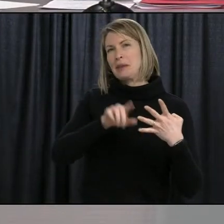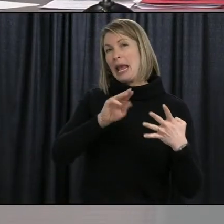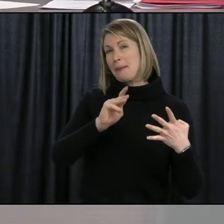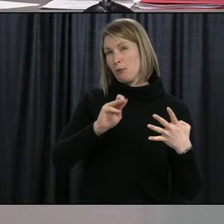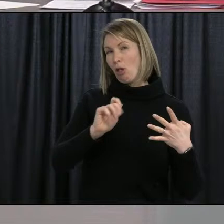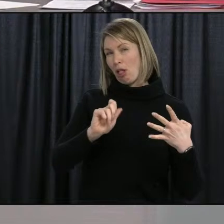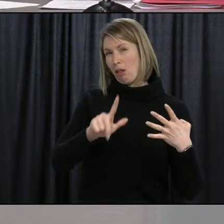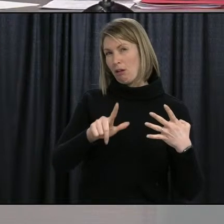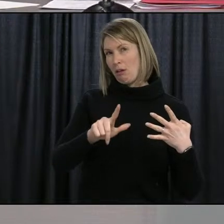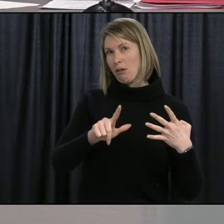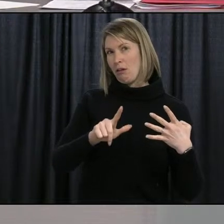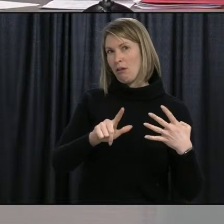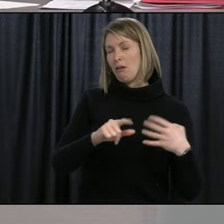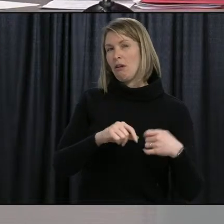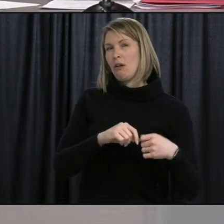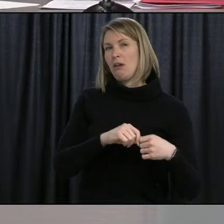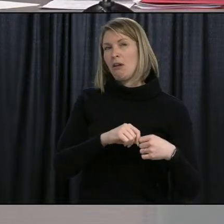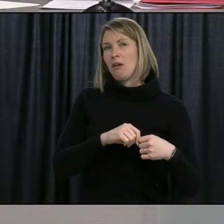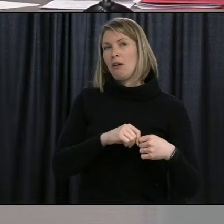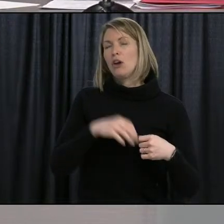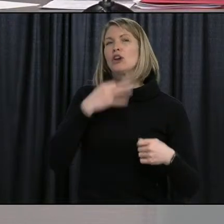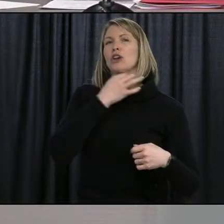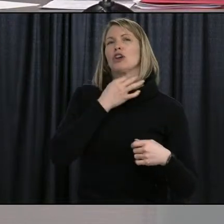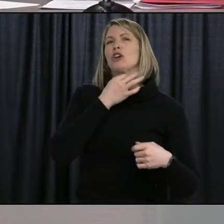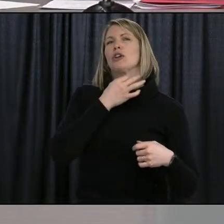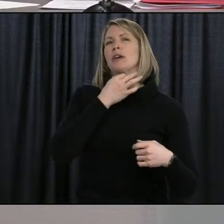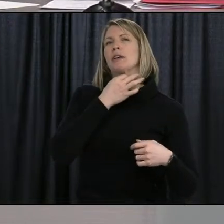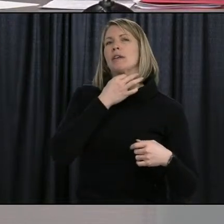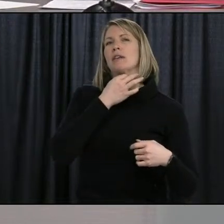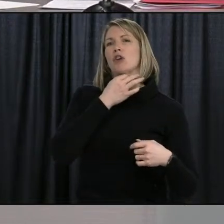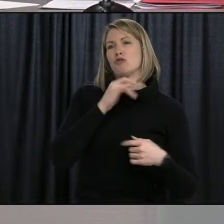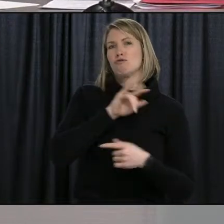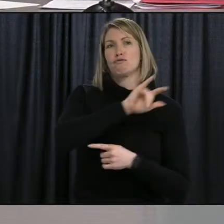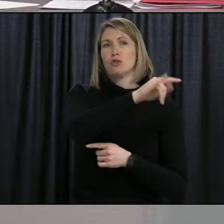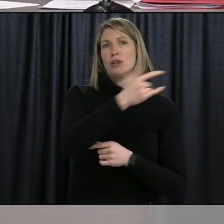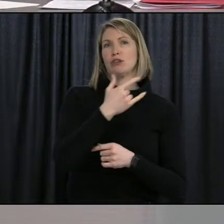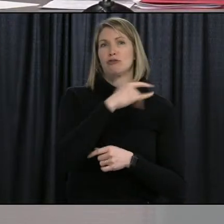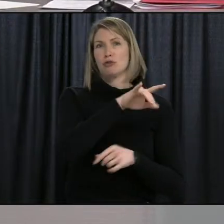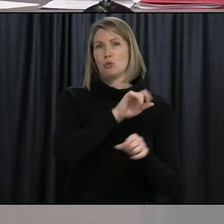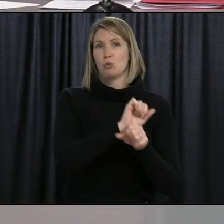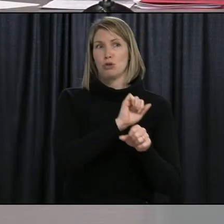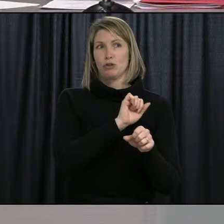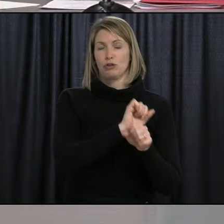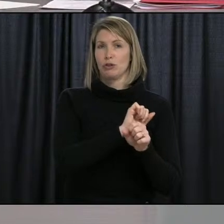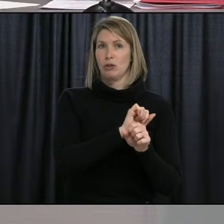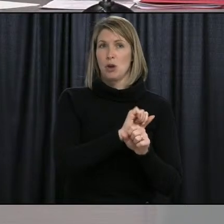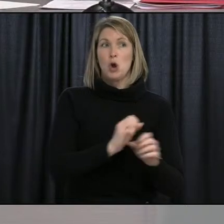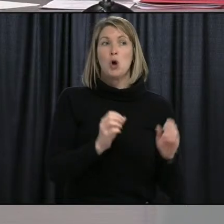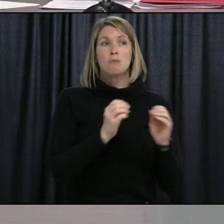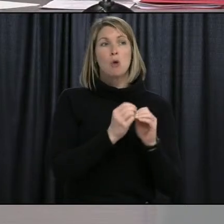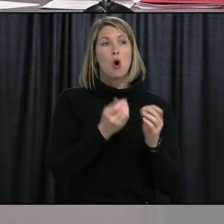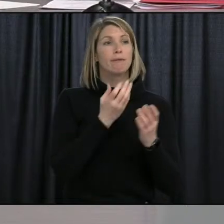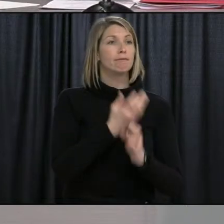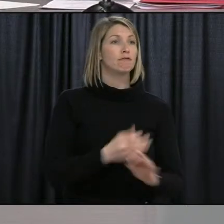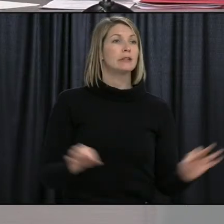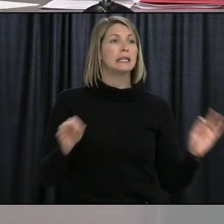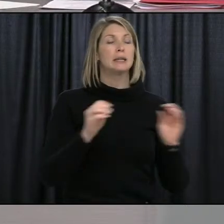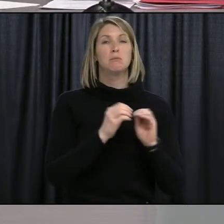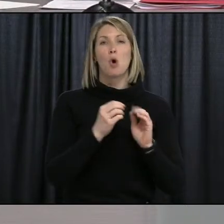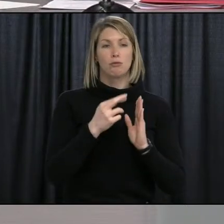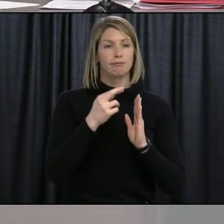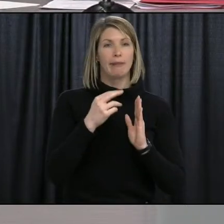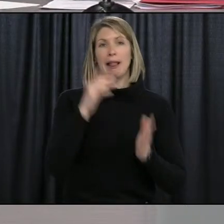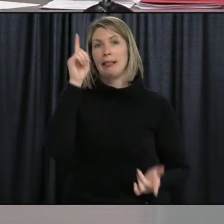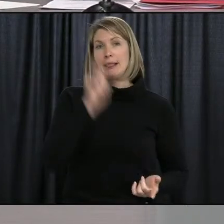see the measures that they have to adhere to changing before then? Will they have more freedom before the Atlantic bubble